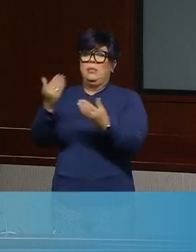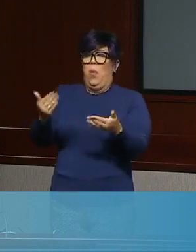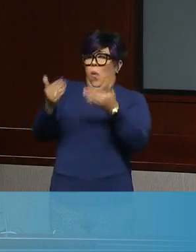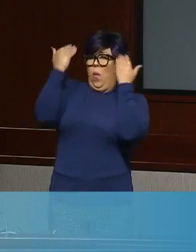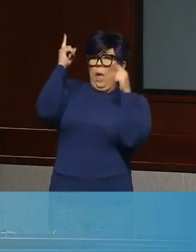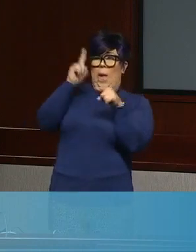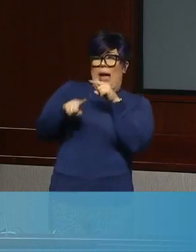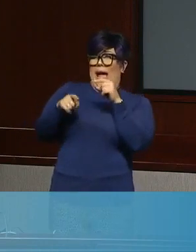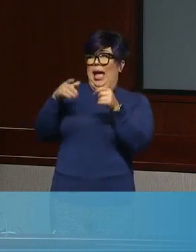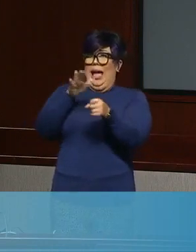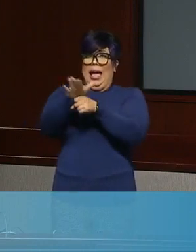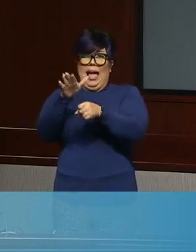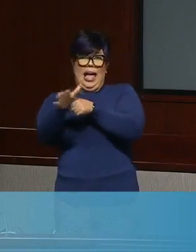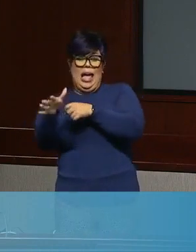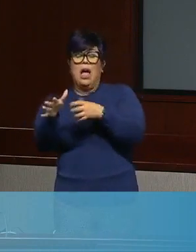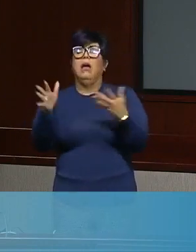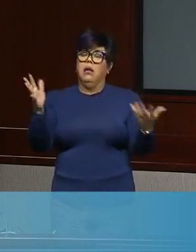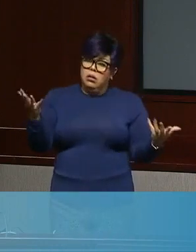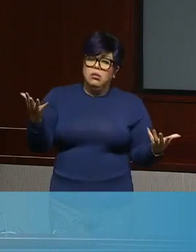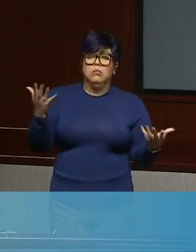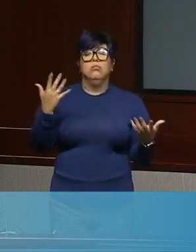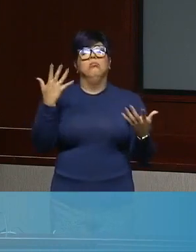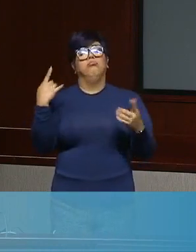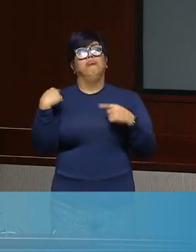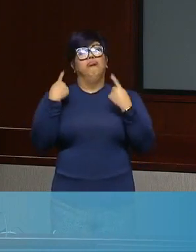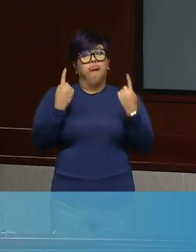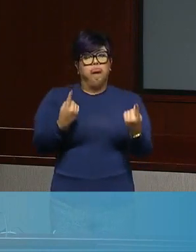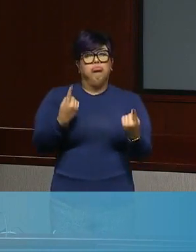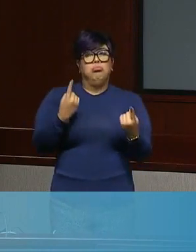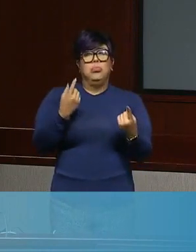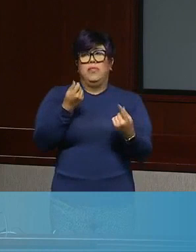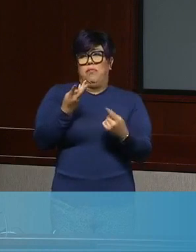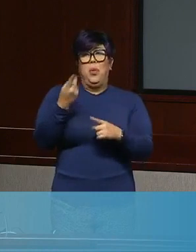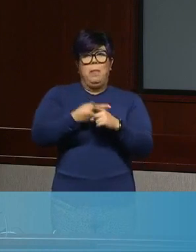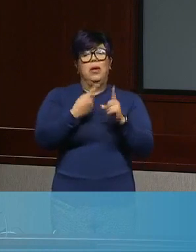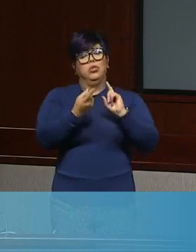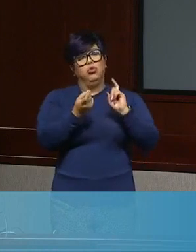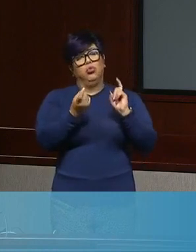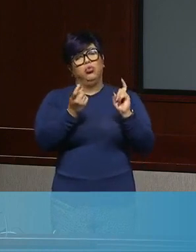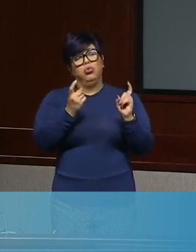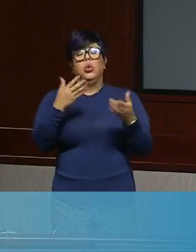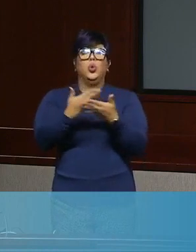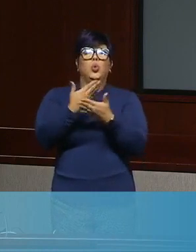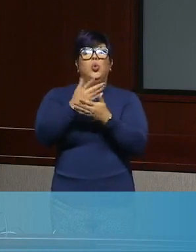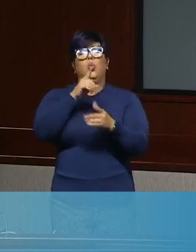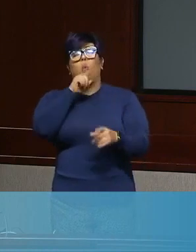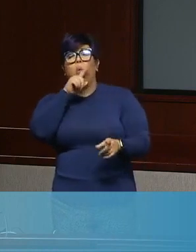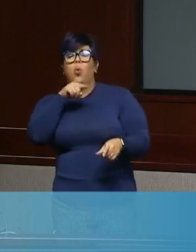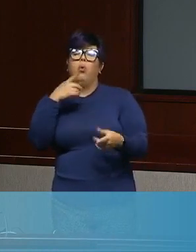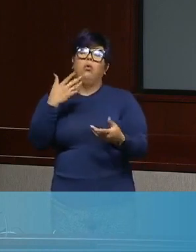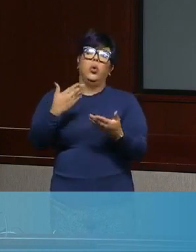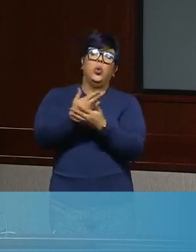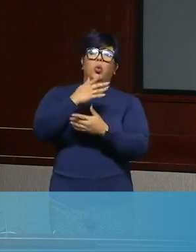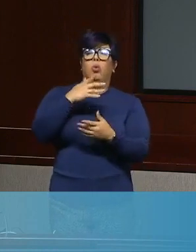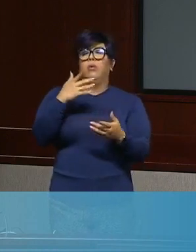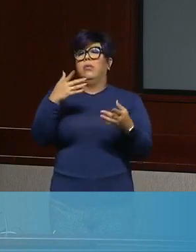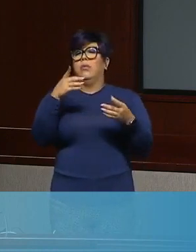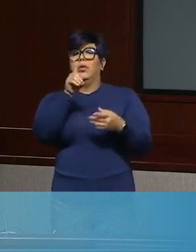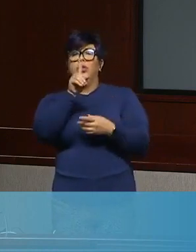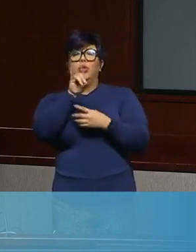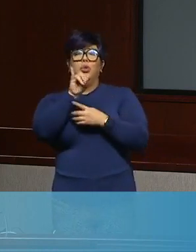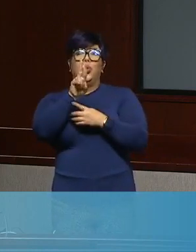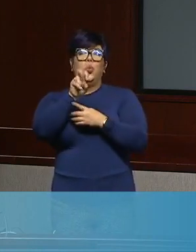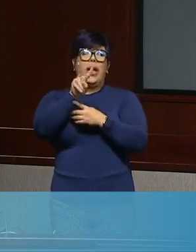have been numerous changes made by the governor over the past several months: new orders, directives, businesses allowed to